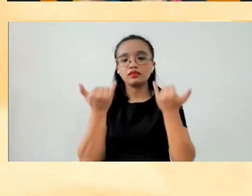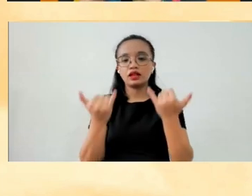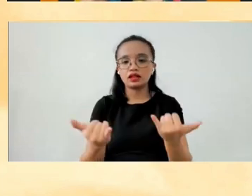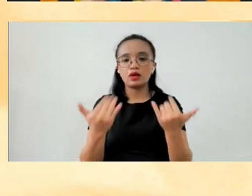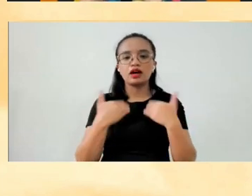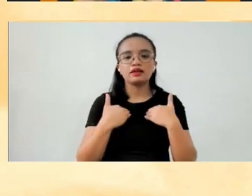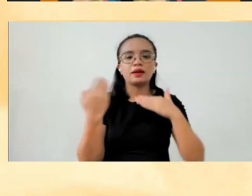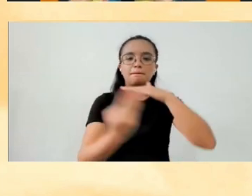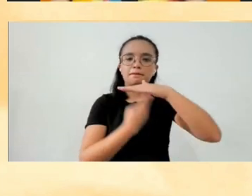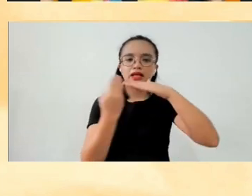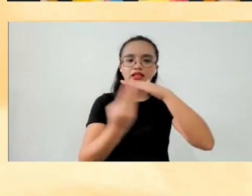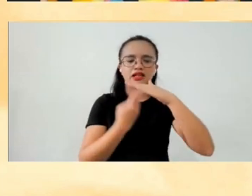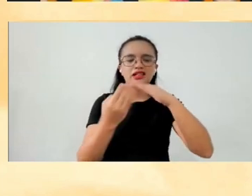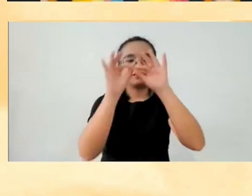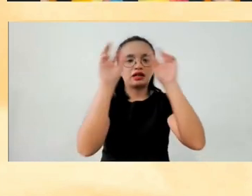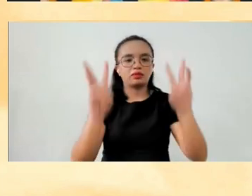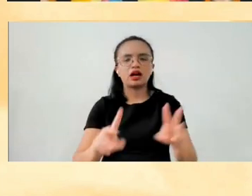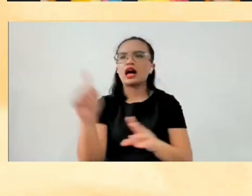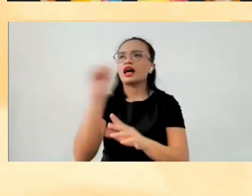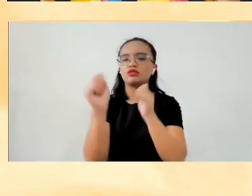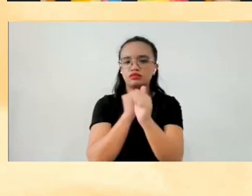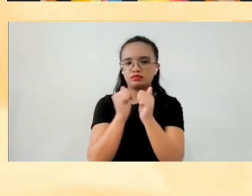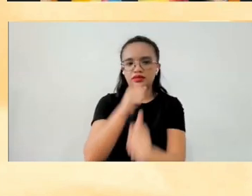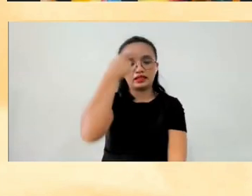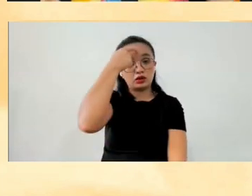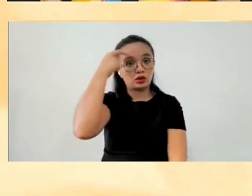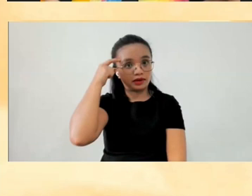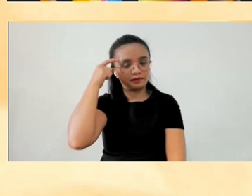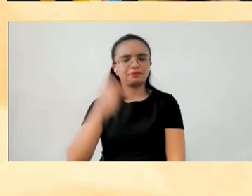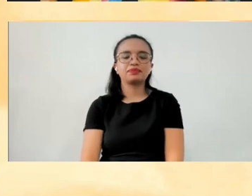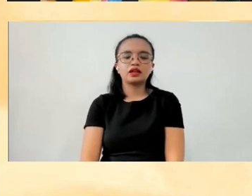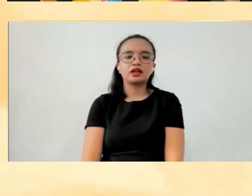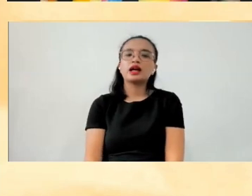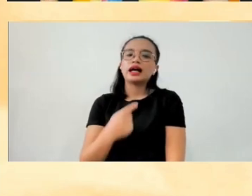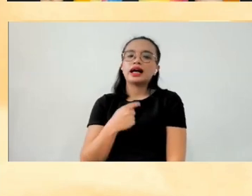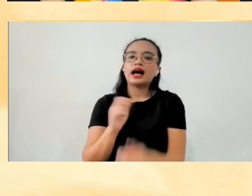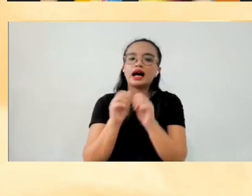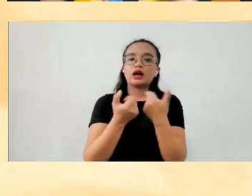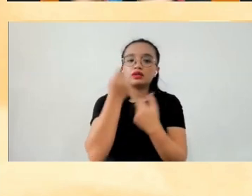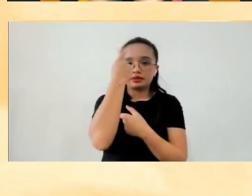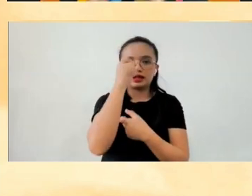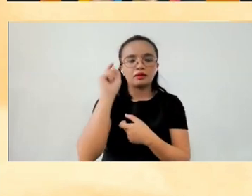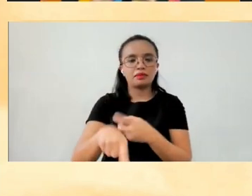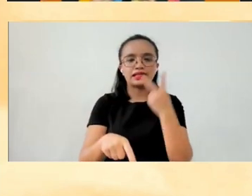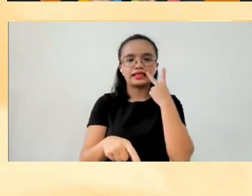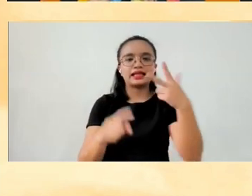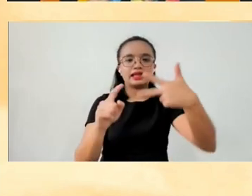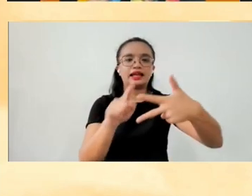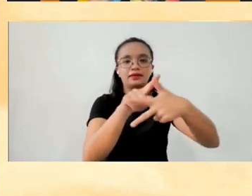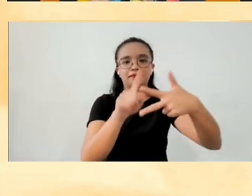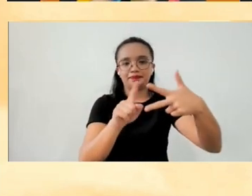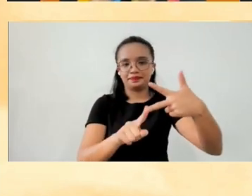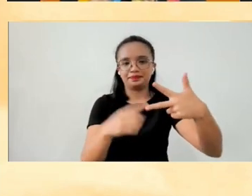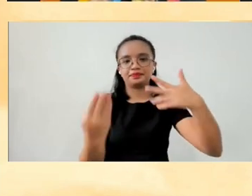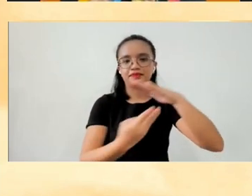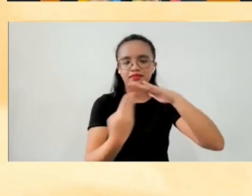basic framework for understanding what is trauma. Okay, I think to understand trauma, we have to look at 3 basic things.